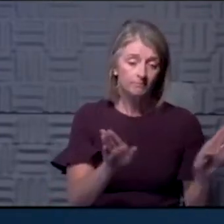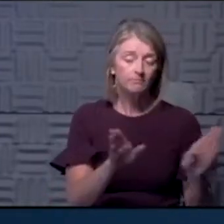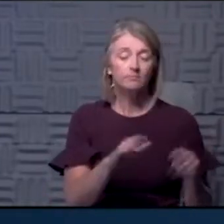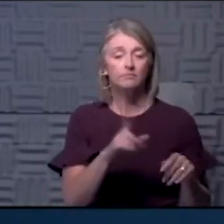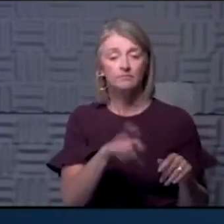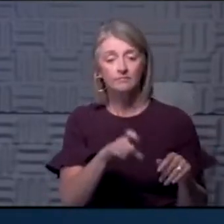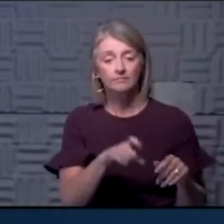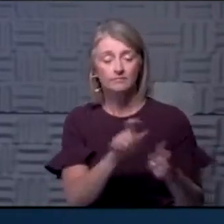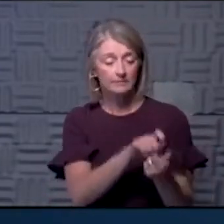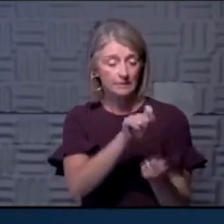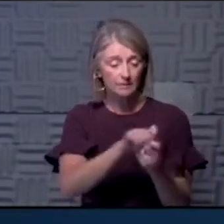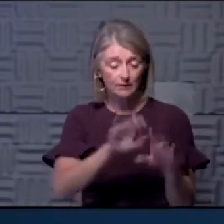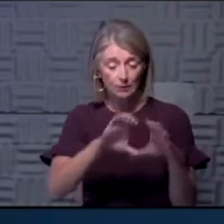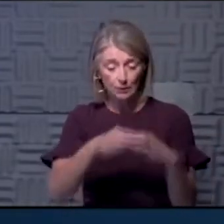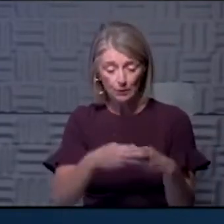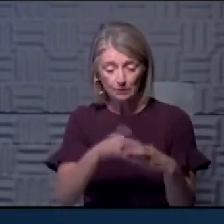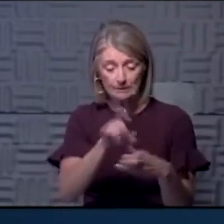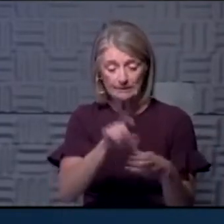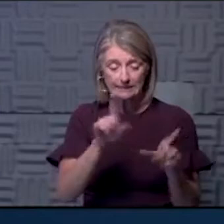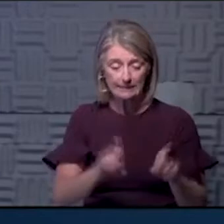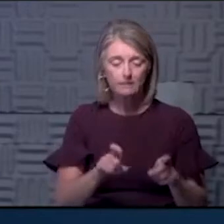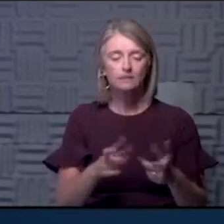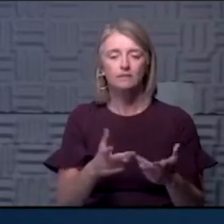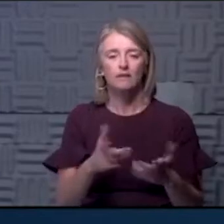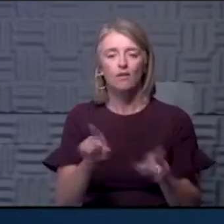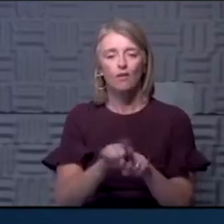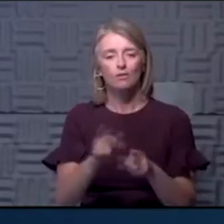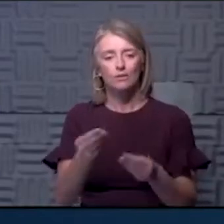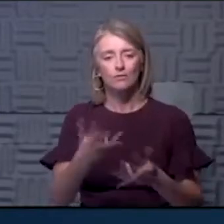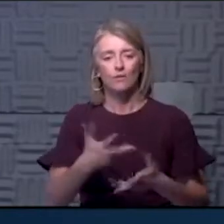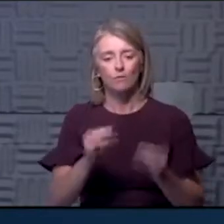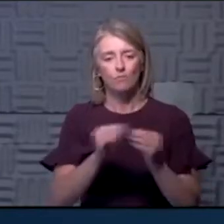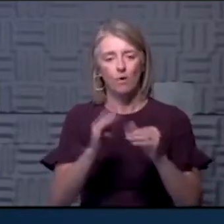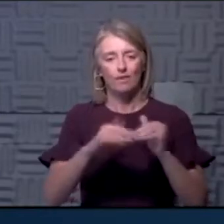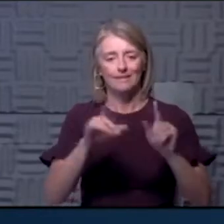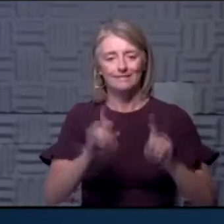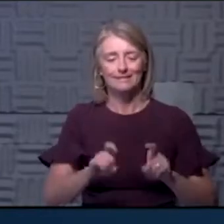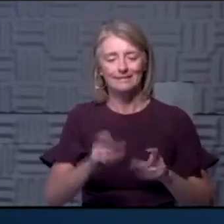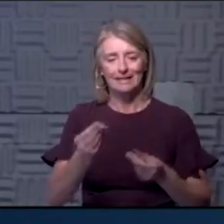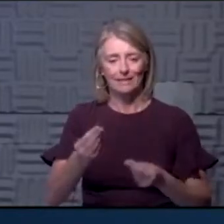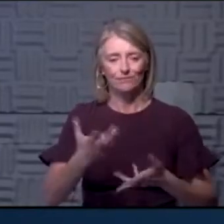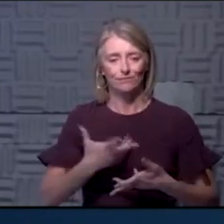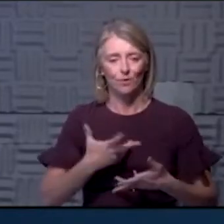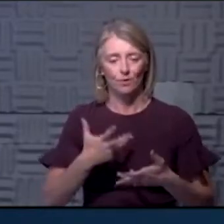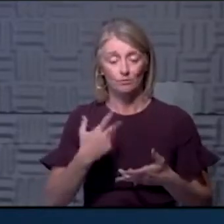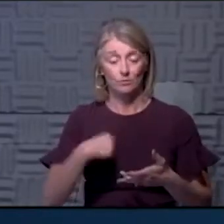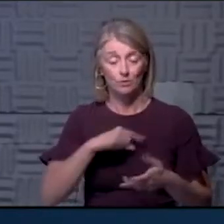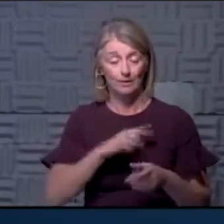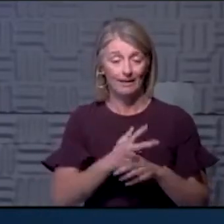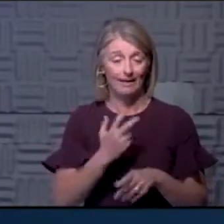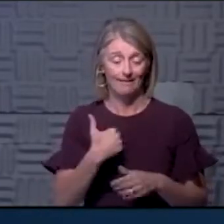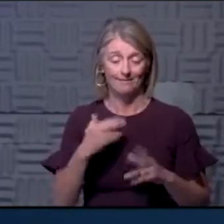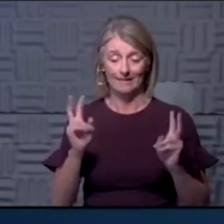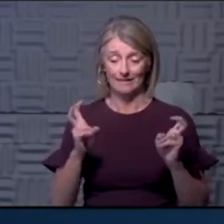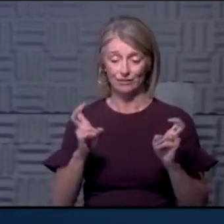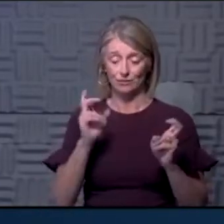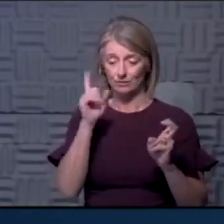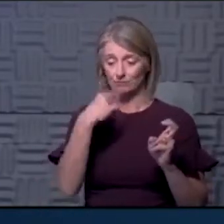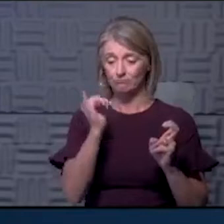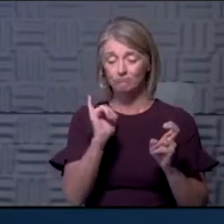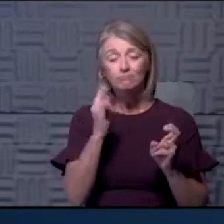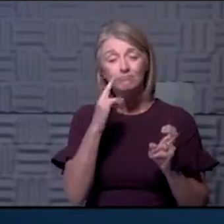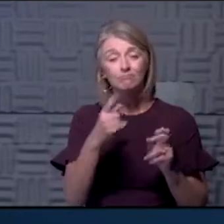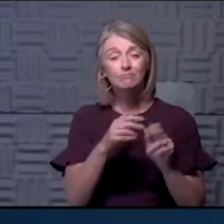within specific groups, but it also informs things beyond testing. So does it inform, do we have an issue we need to look at from